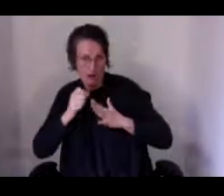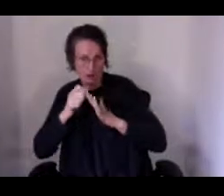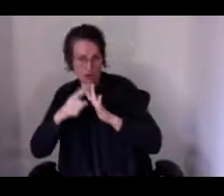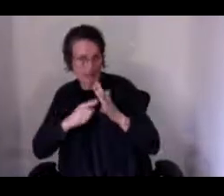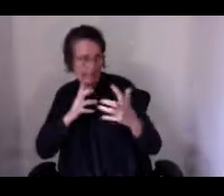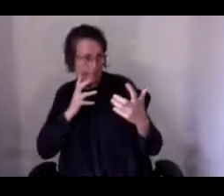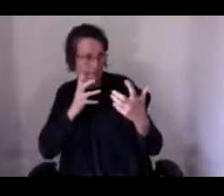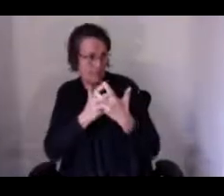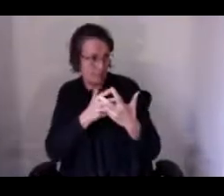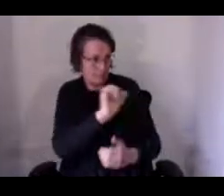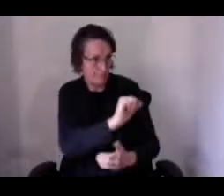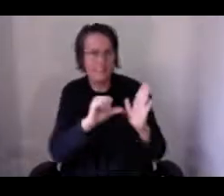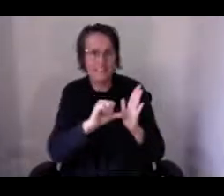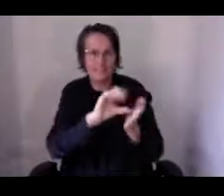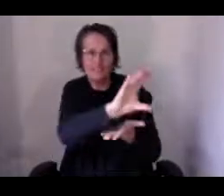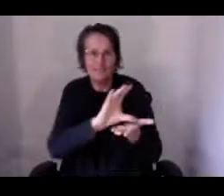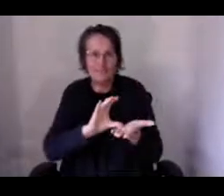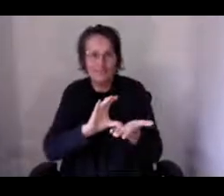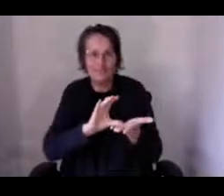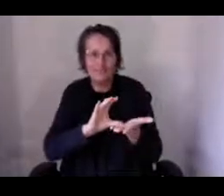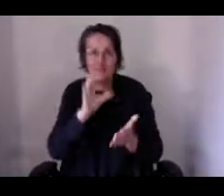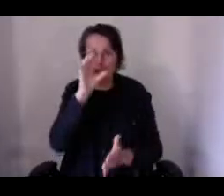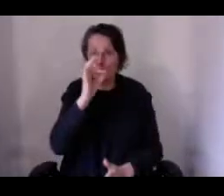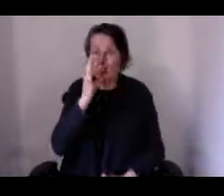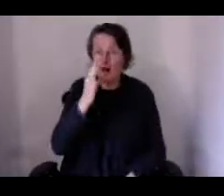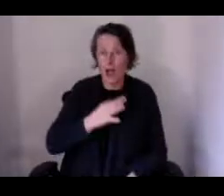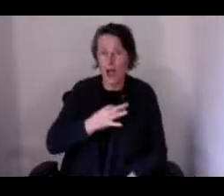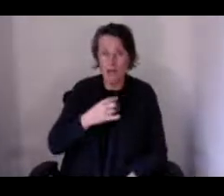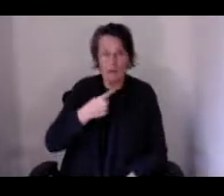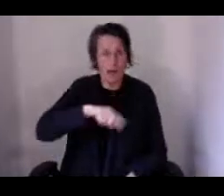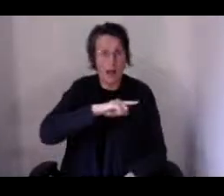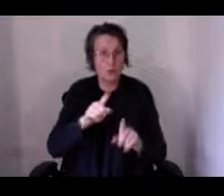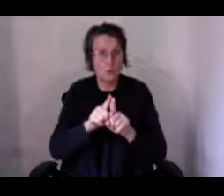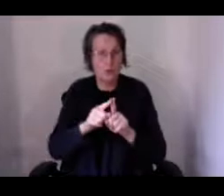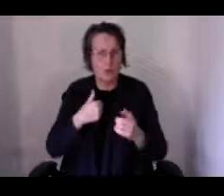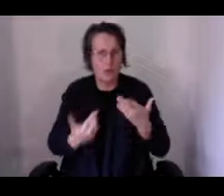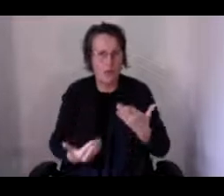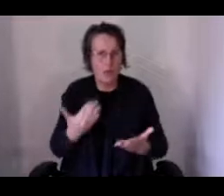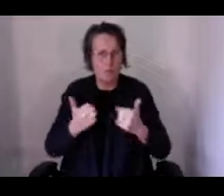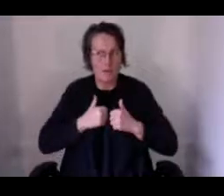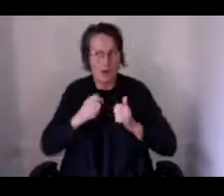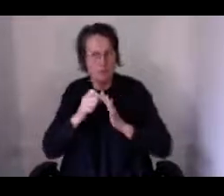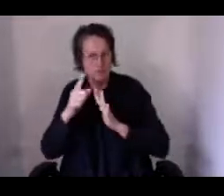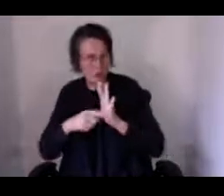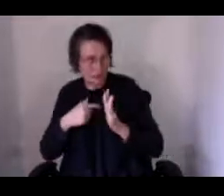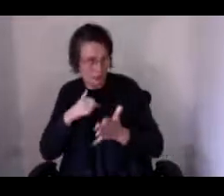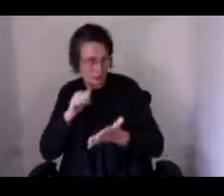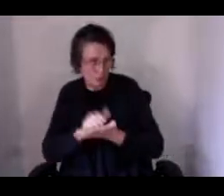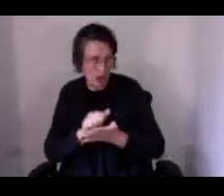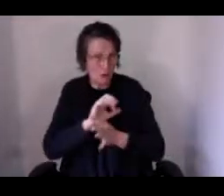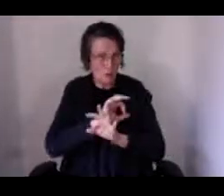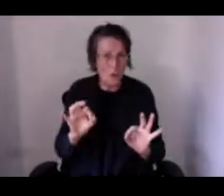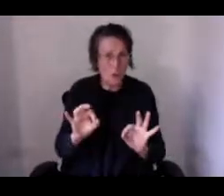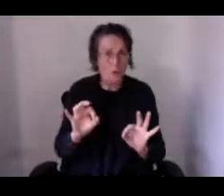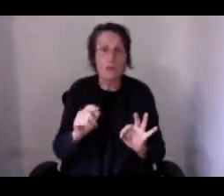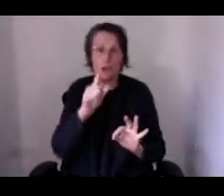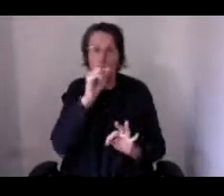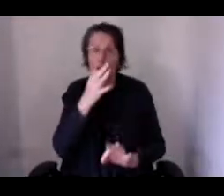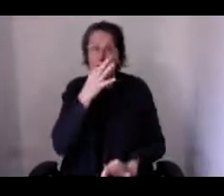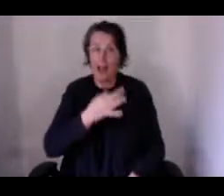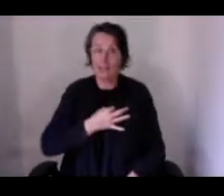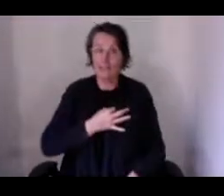and that's the thing that you can always ask us too, like if you have any queries around your project and whether it's suitable, check in with us or check in